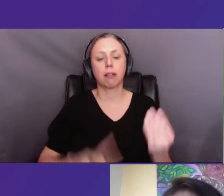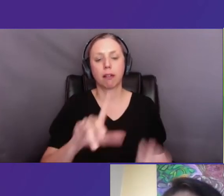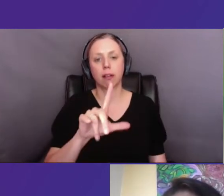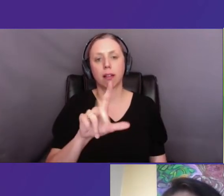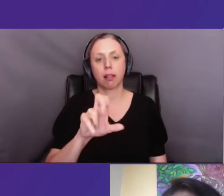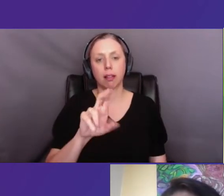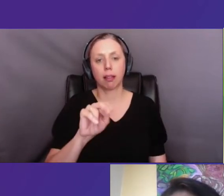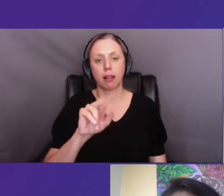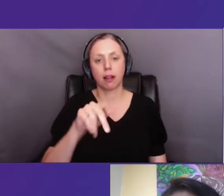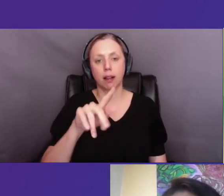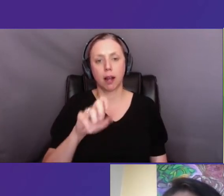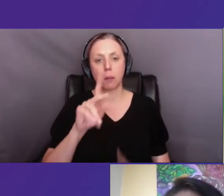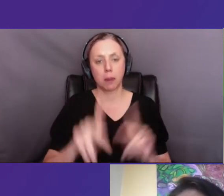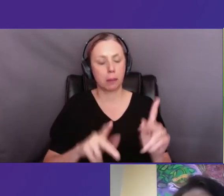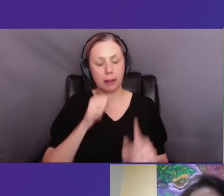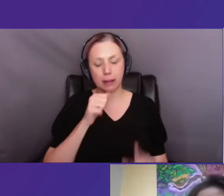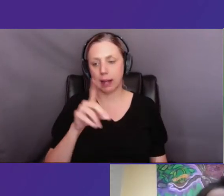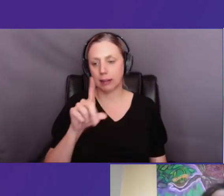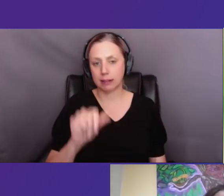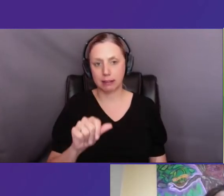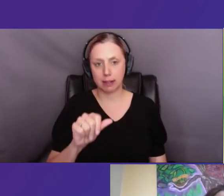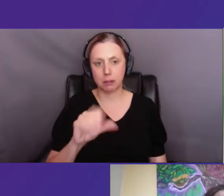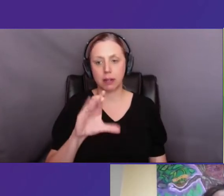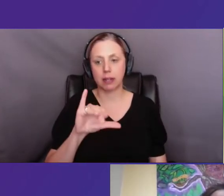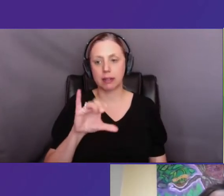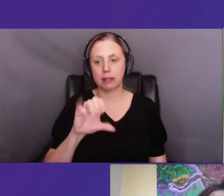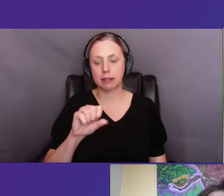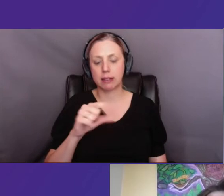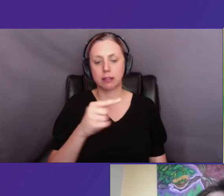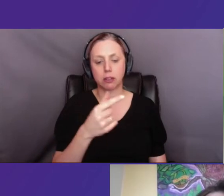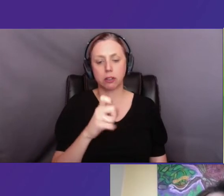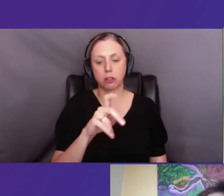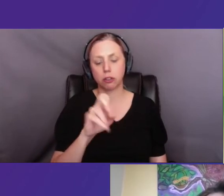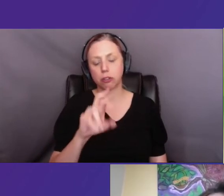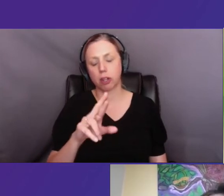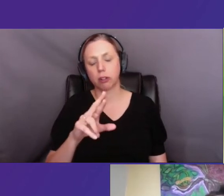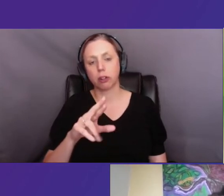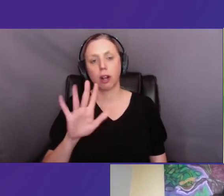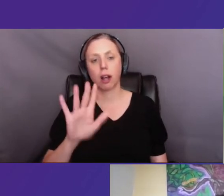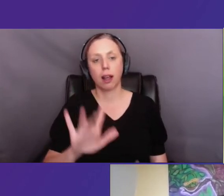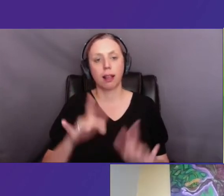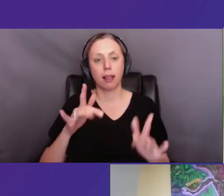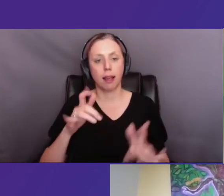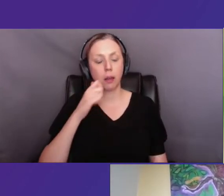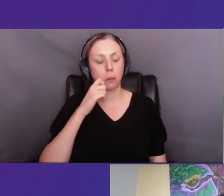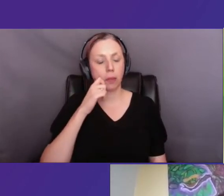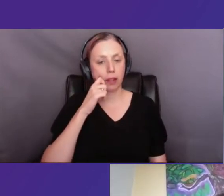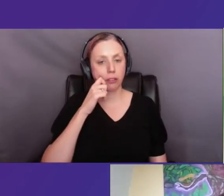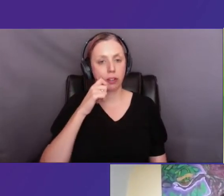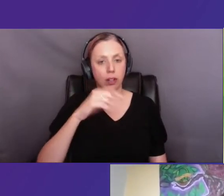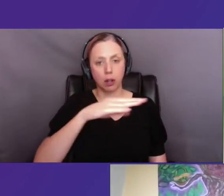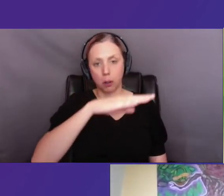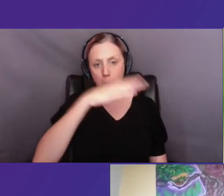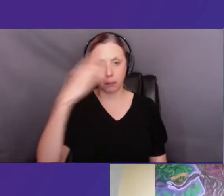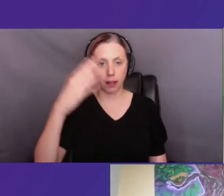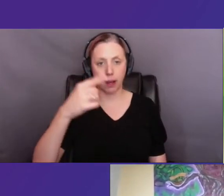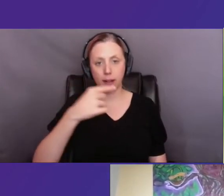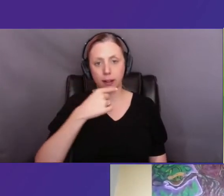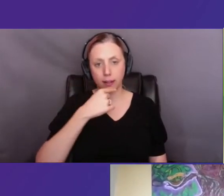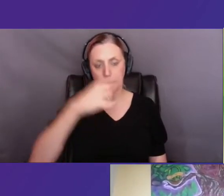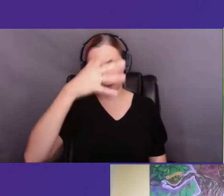a non-disabled, cisgendered, light-complexioned, Black gay